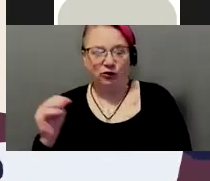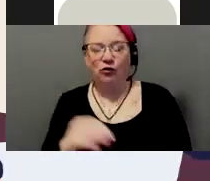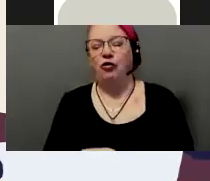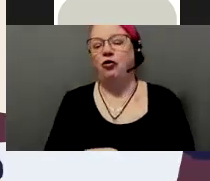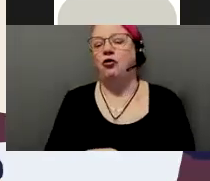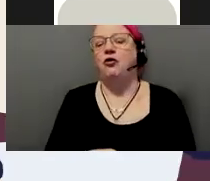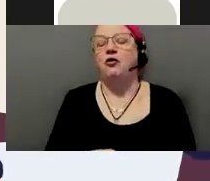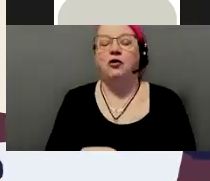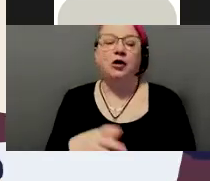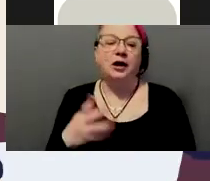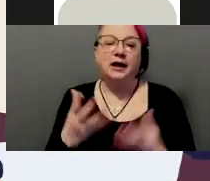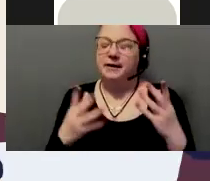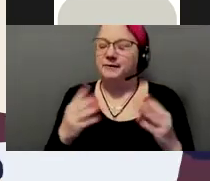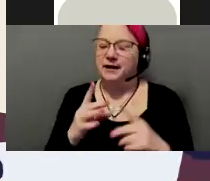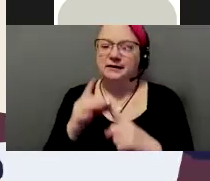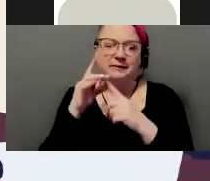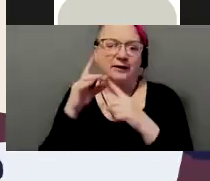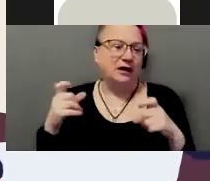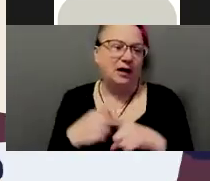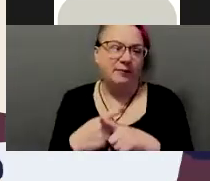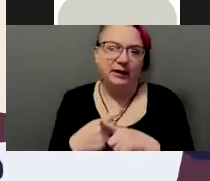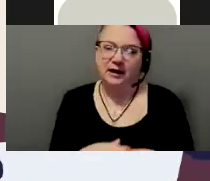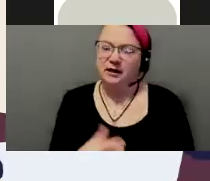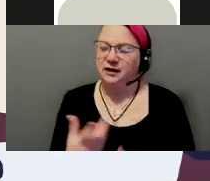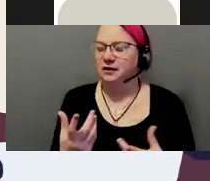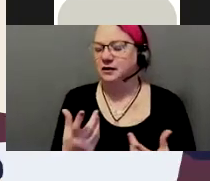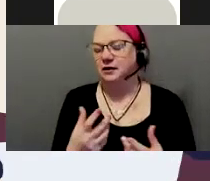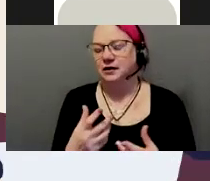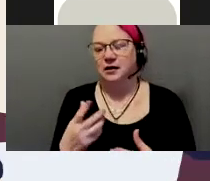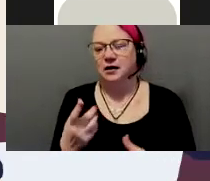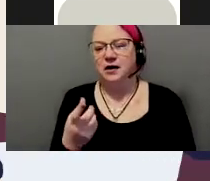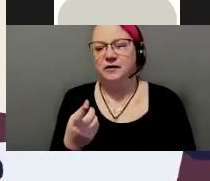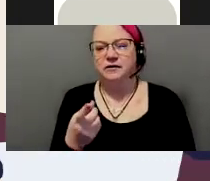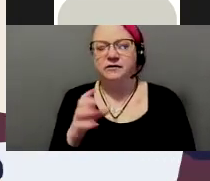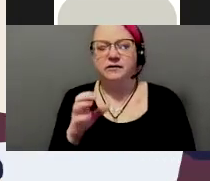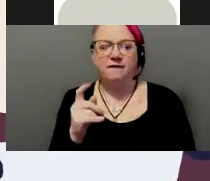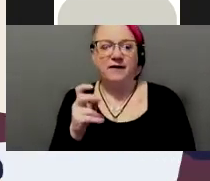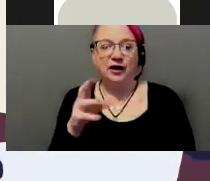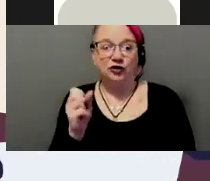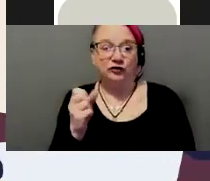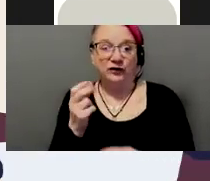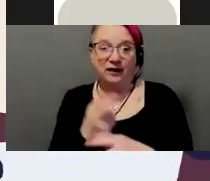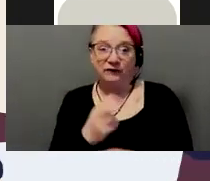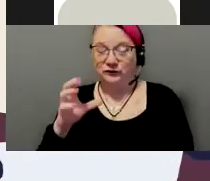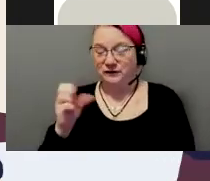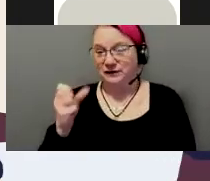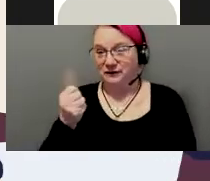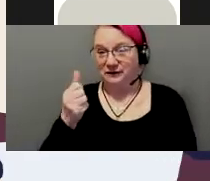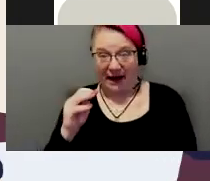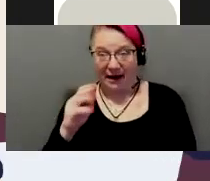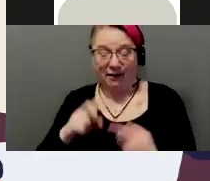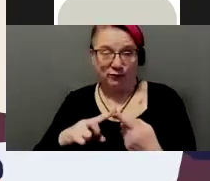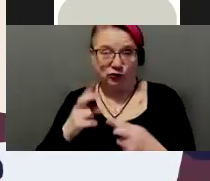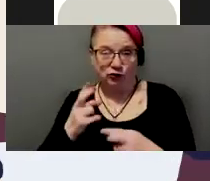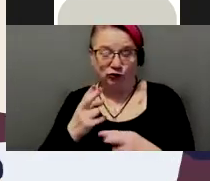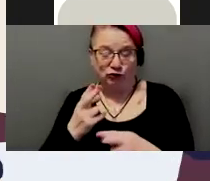be especially complicated. Offenders have often used CSAM as a part of their grooming to normalize abuse. So think about